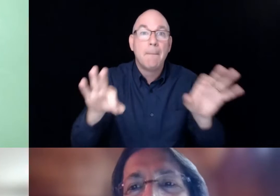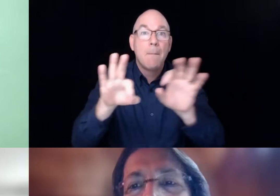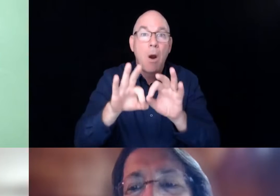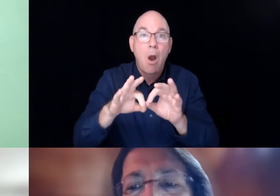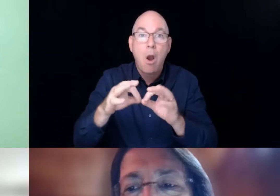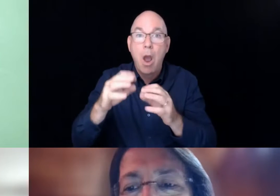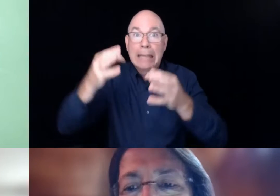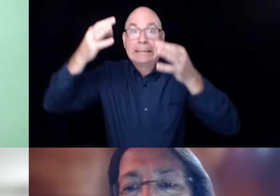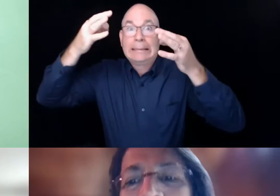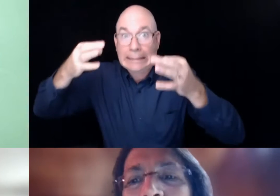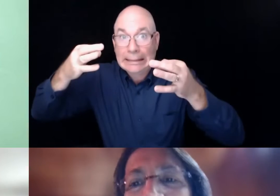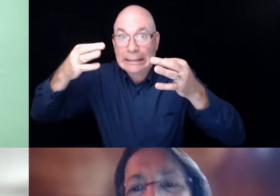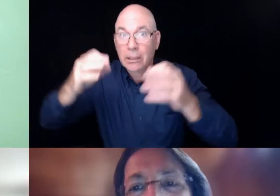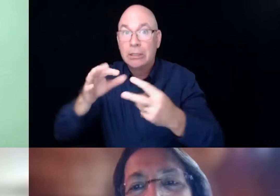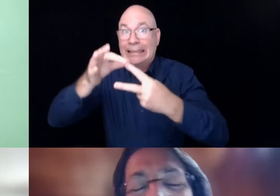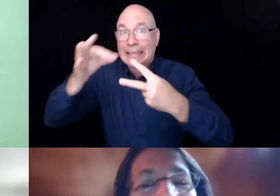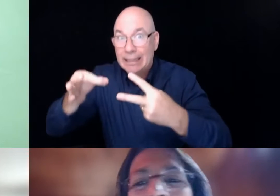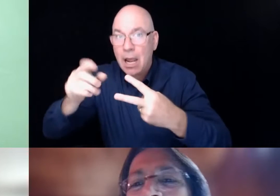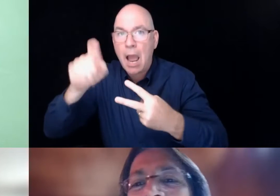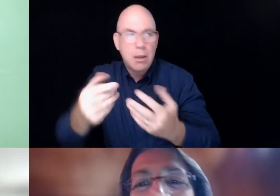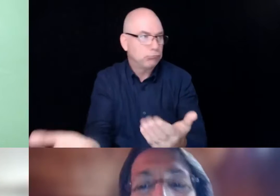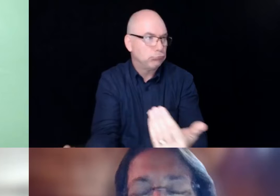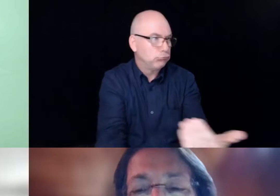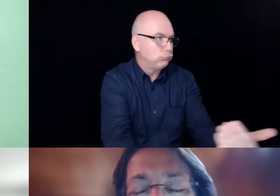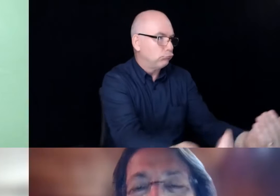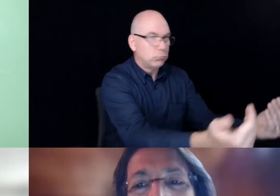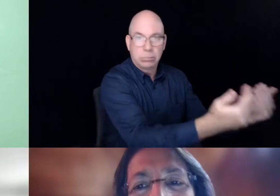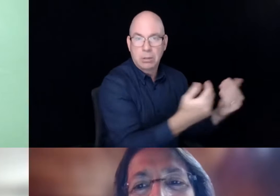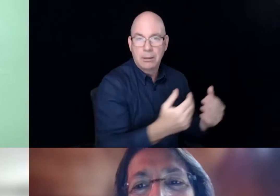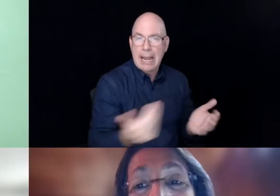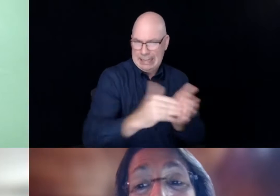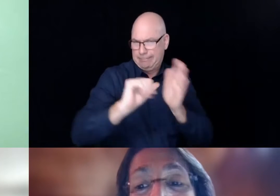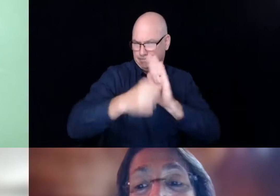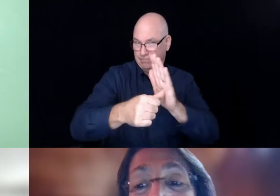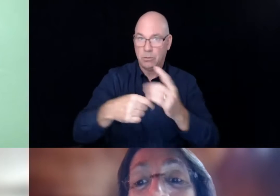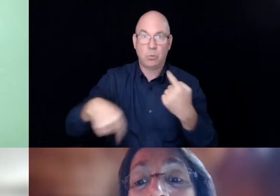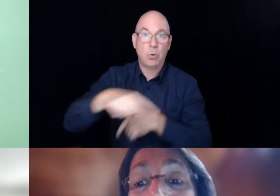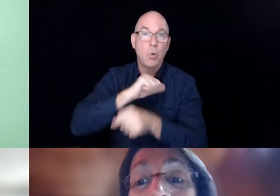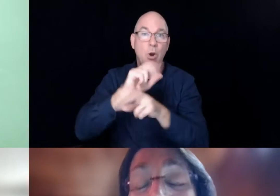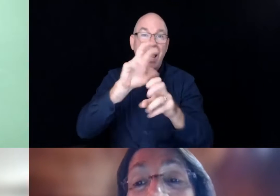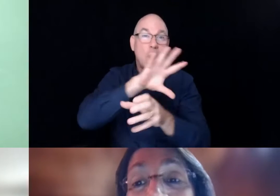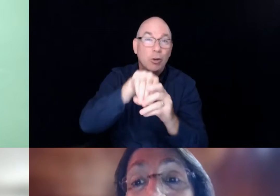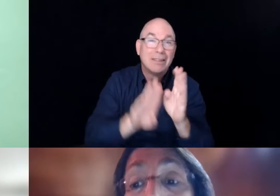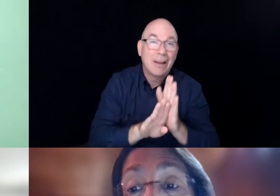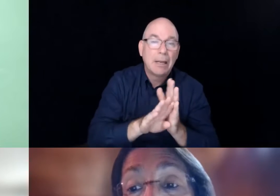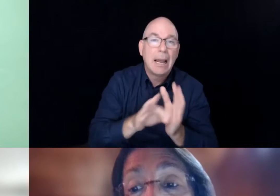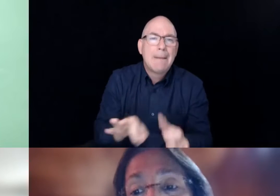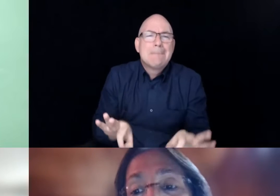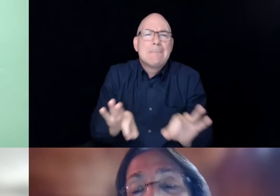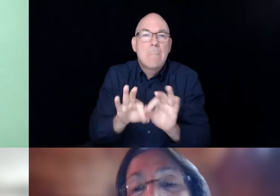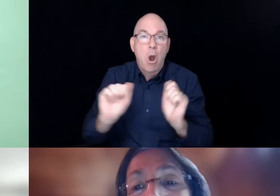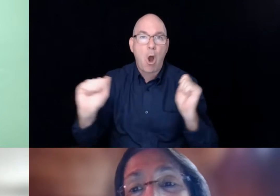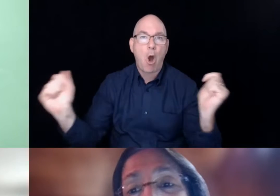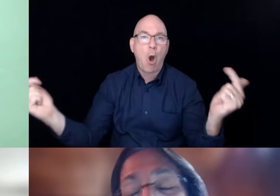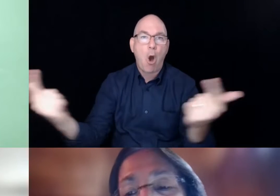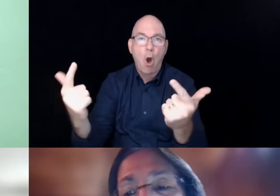to make the best choices. And let me say that again, because this is at the heart of all the work we do on inclusive development. We need to hear all